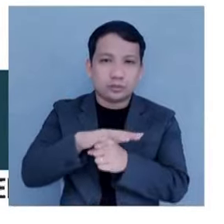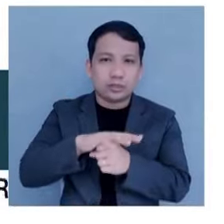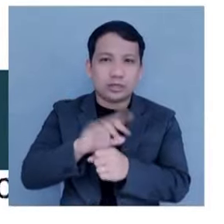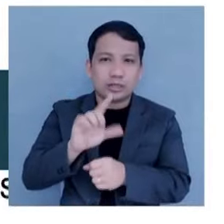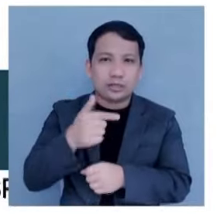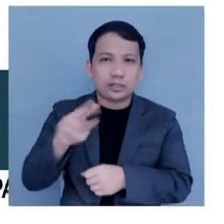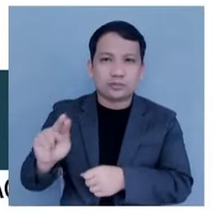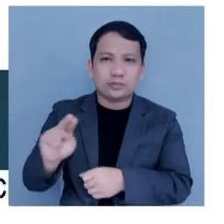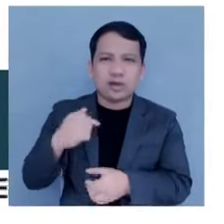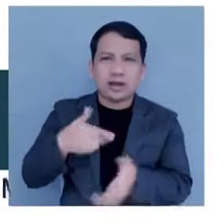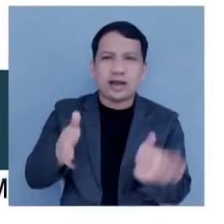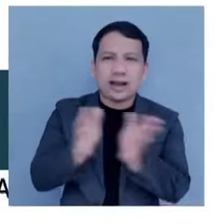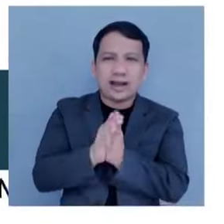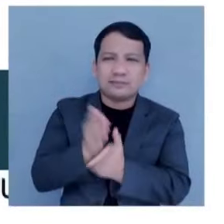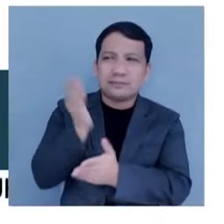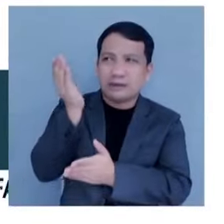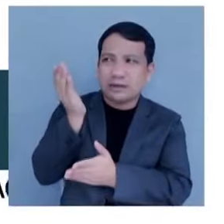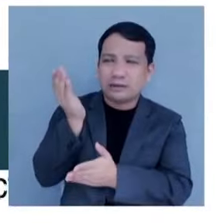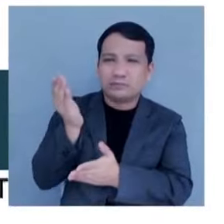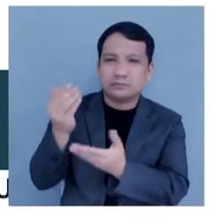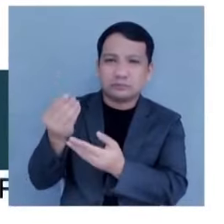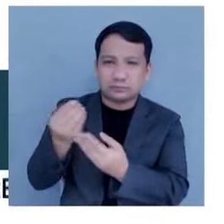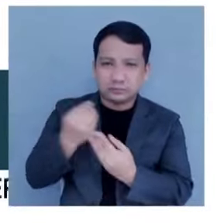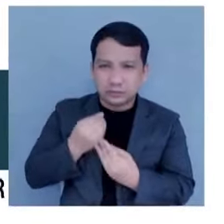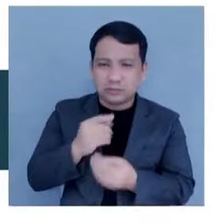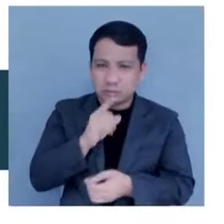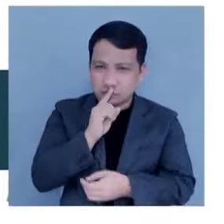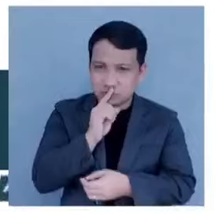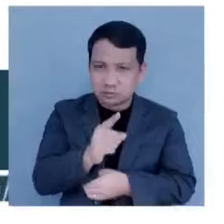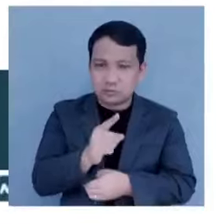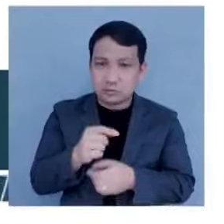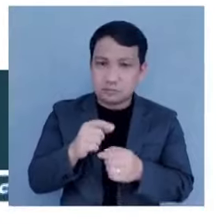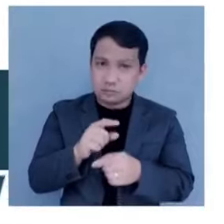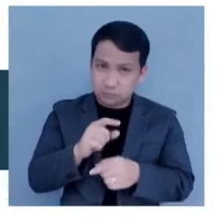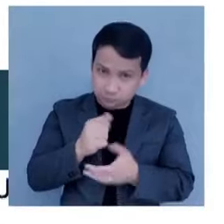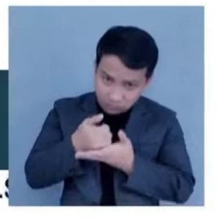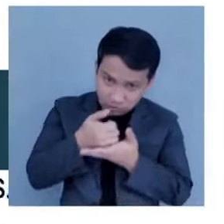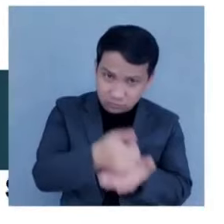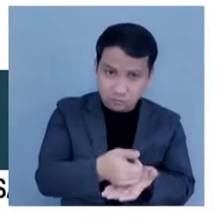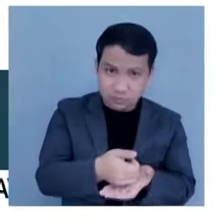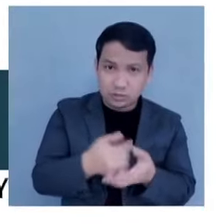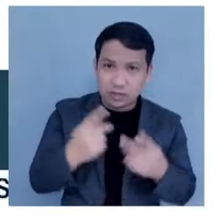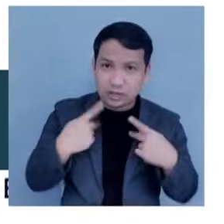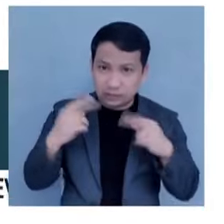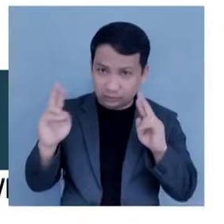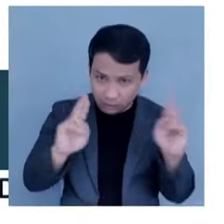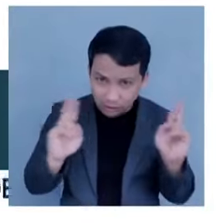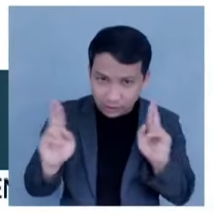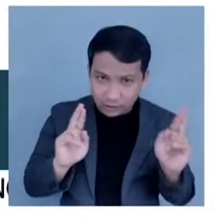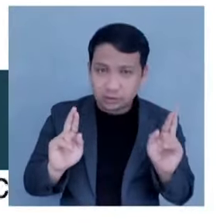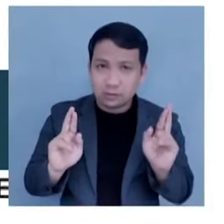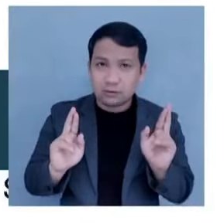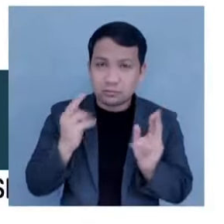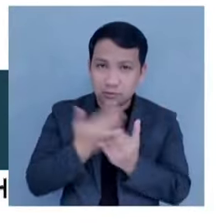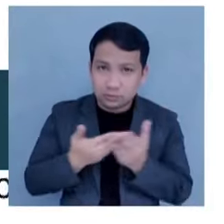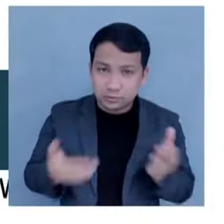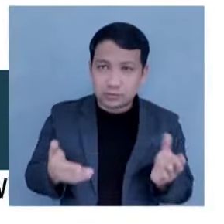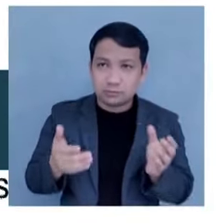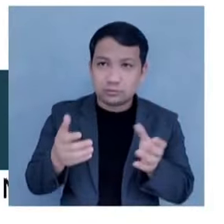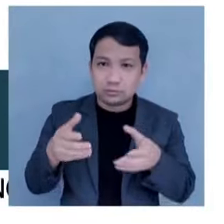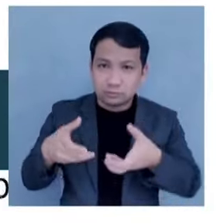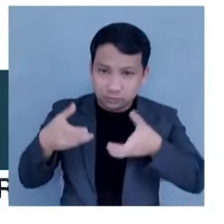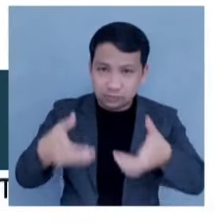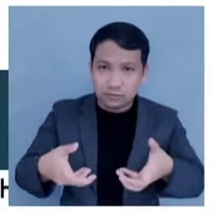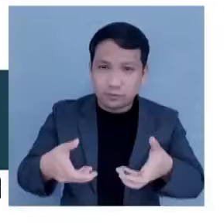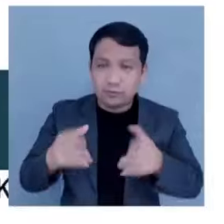asking for donations? If it is true what you're saying, that you have pre-positioned all these goods and all these aid packs for those